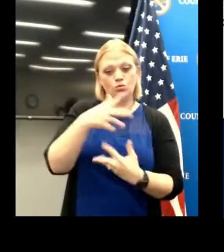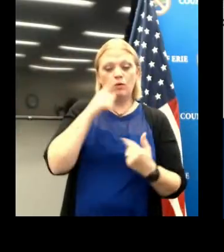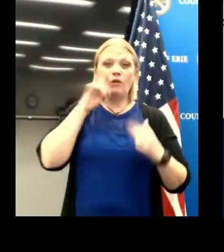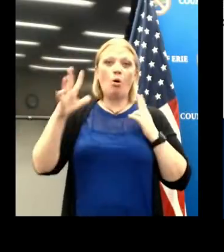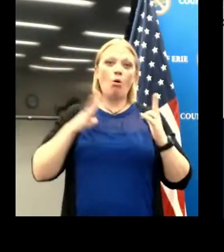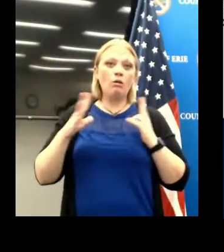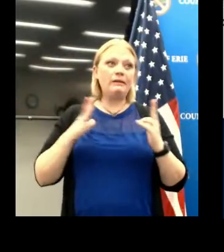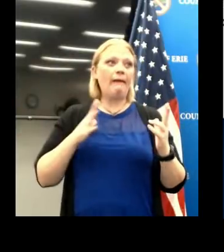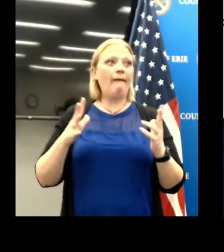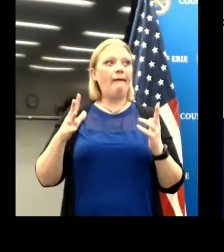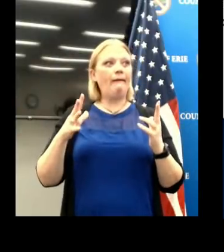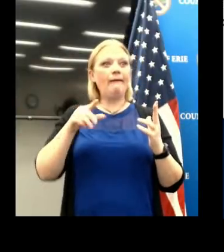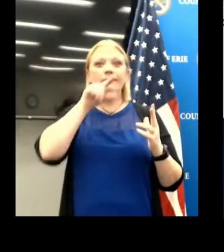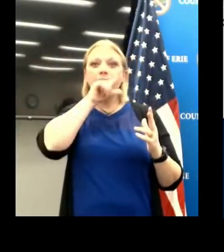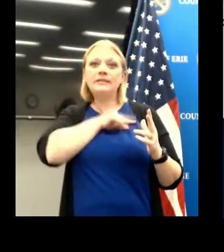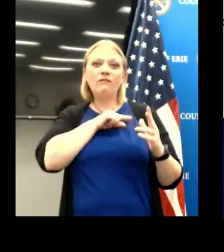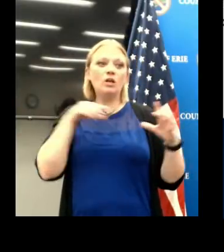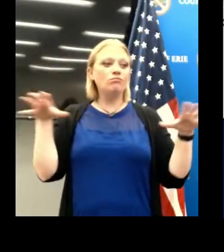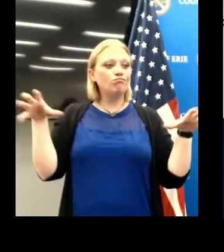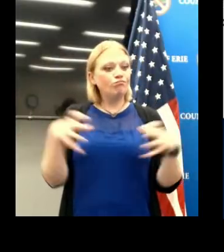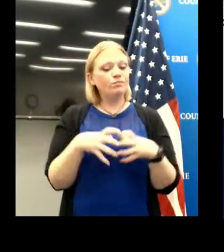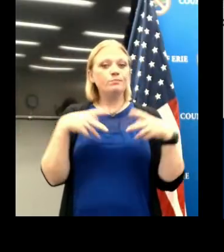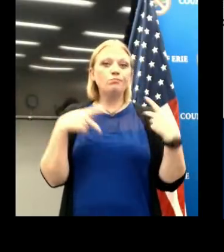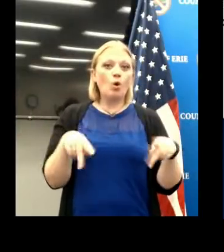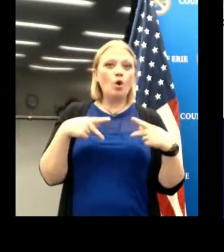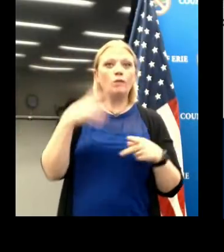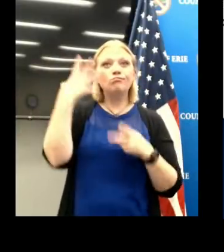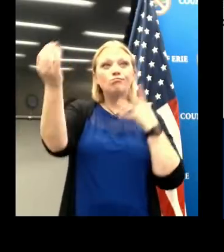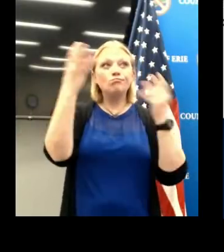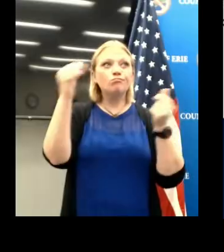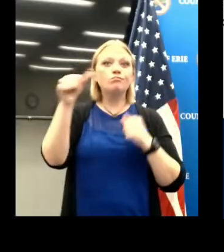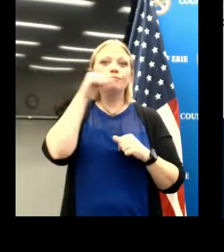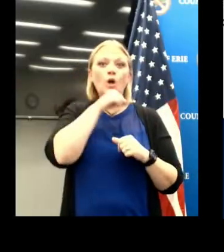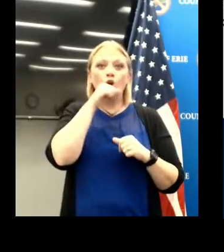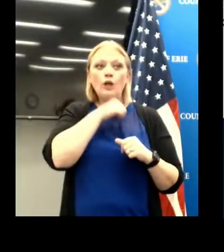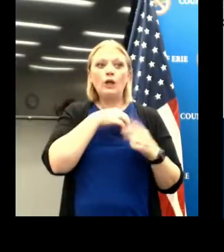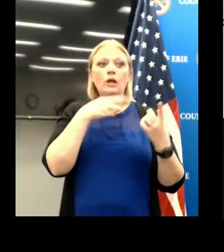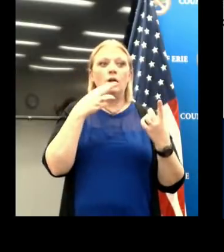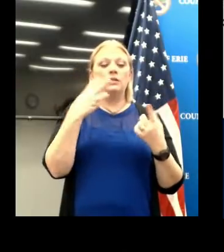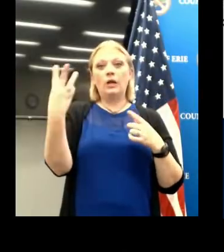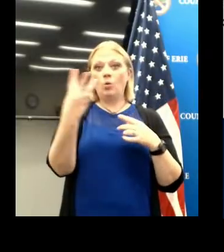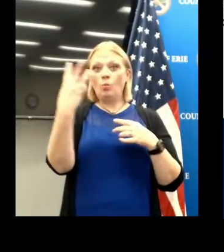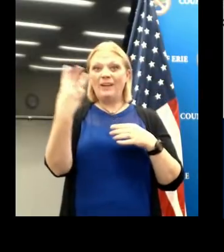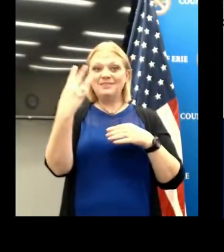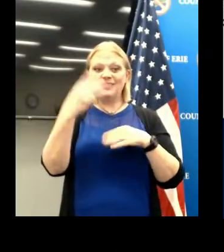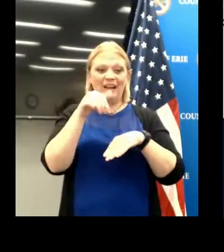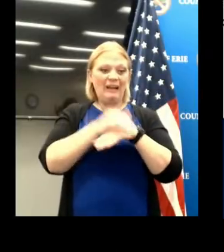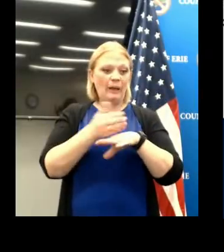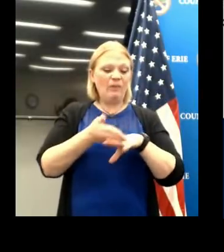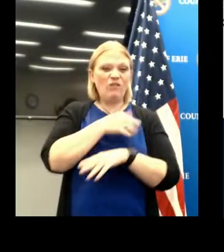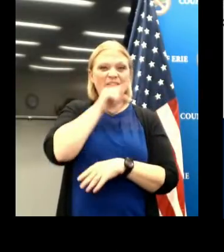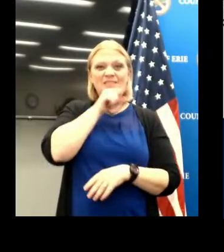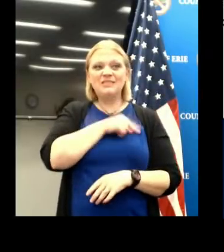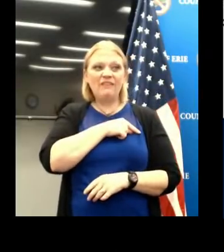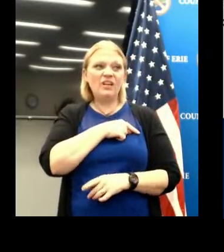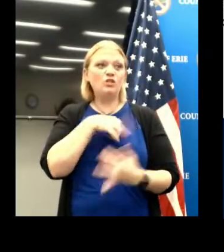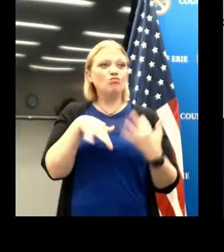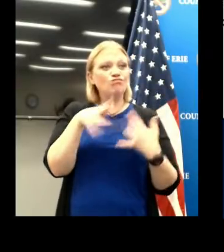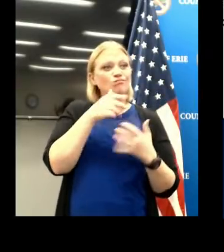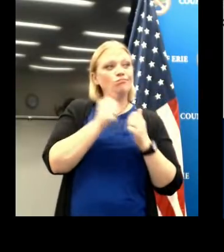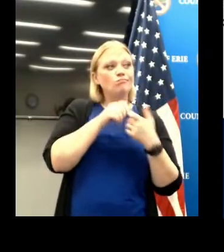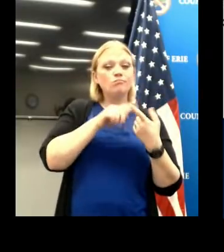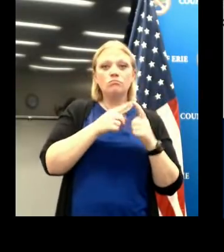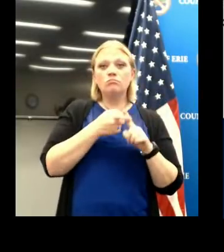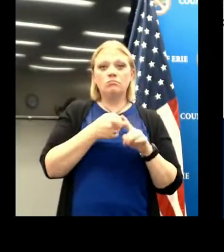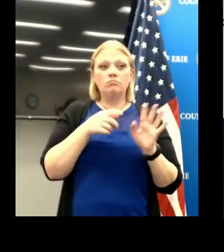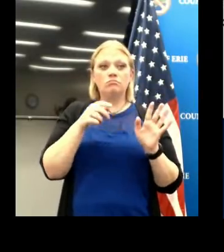parties, for Thanksgiving get-togethers, going out to bars Wednesday night, the night before Thanksgiving, and seeing their friends. That